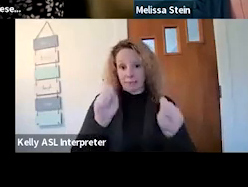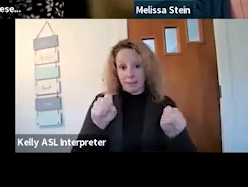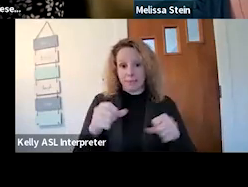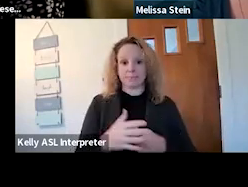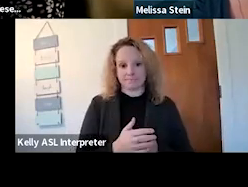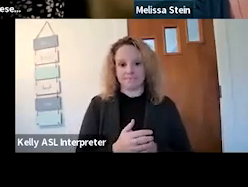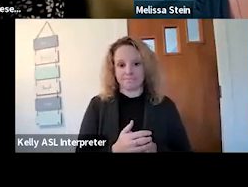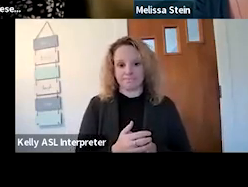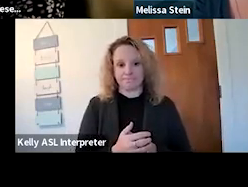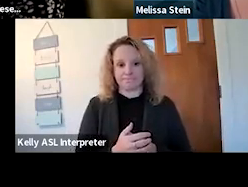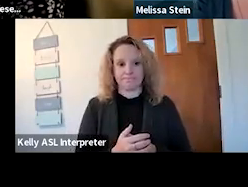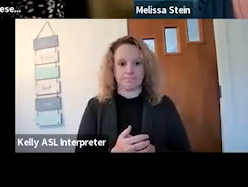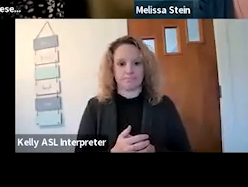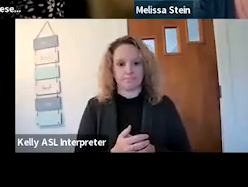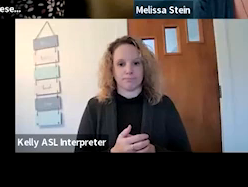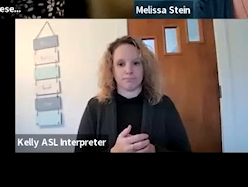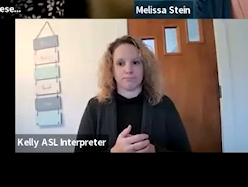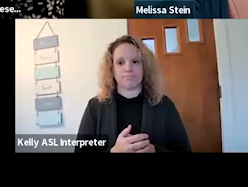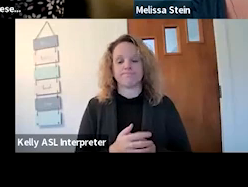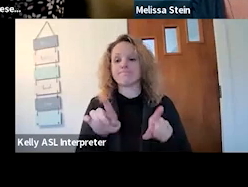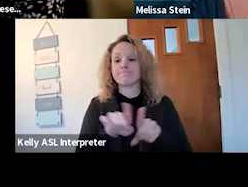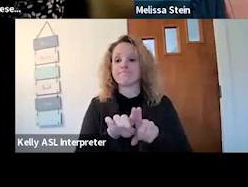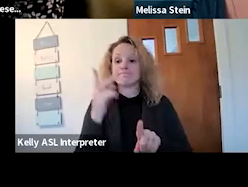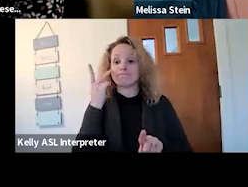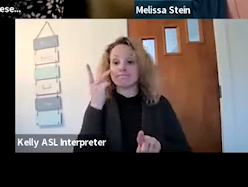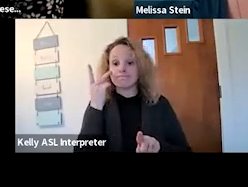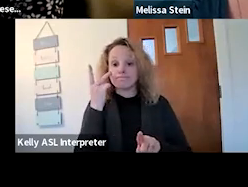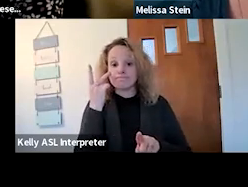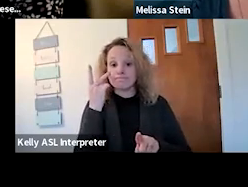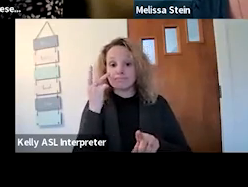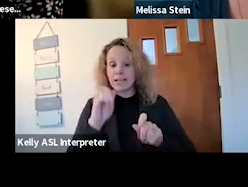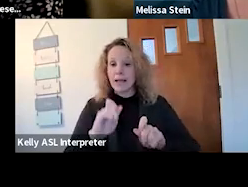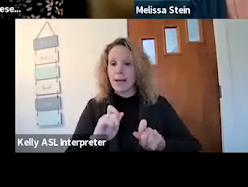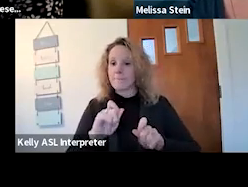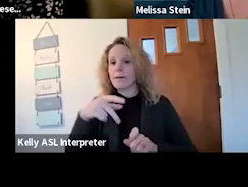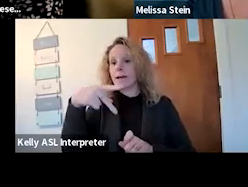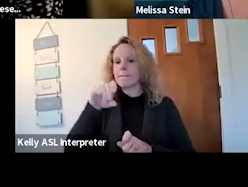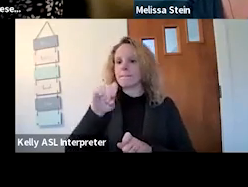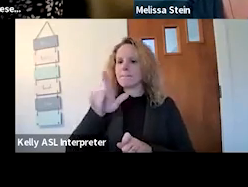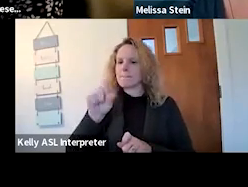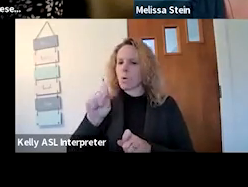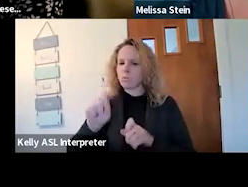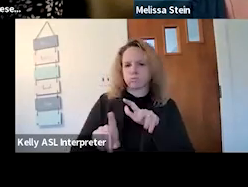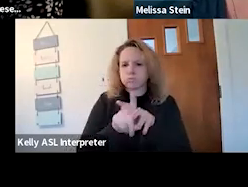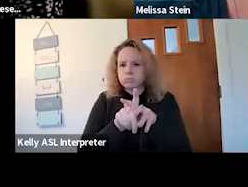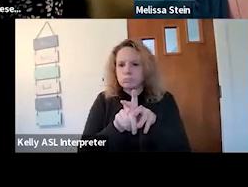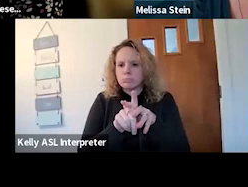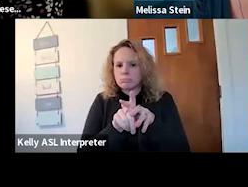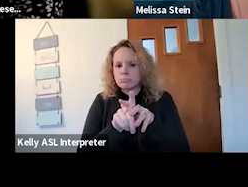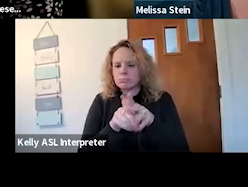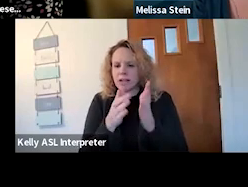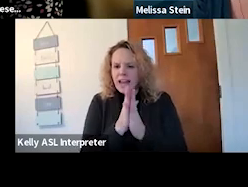permits. You'll also see a couple of polls pop up throughout the event. To participate,